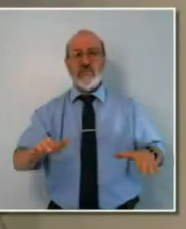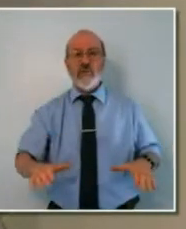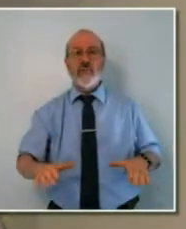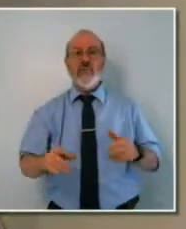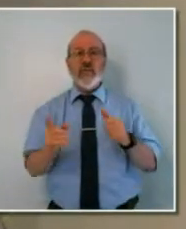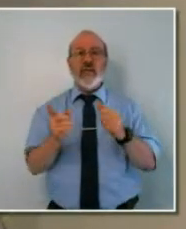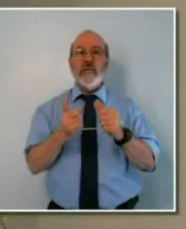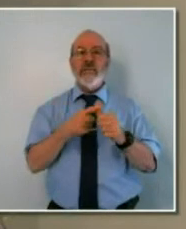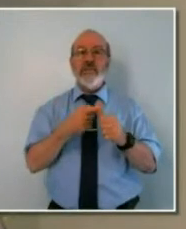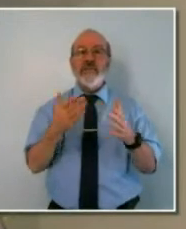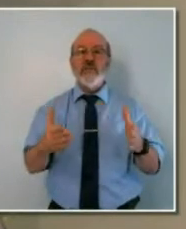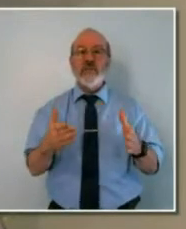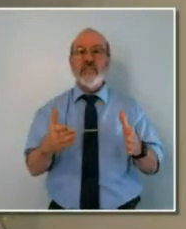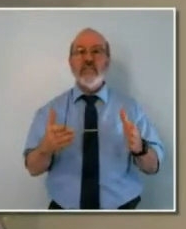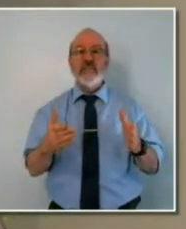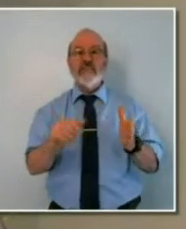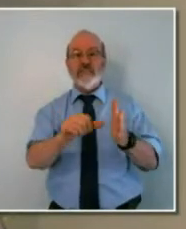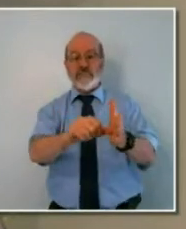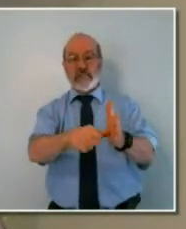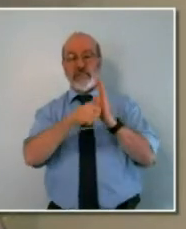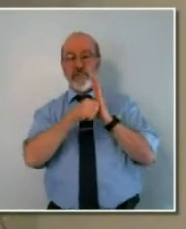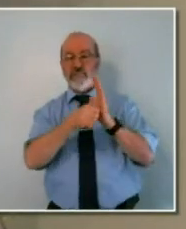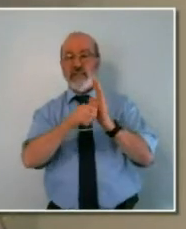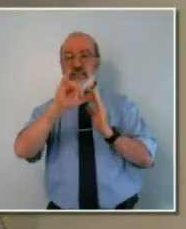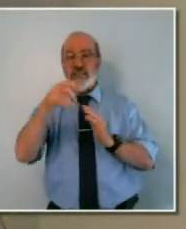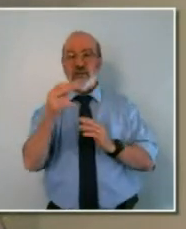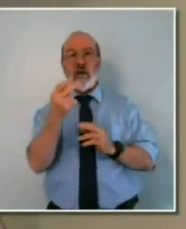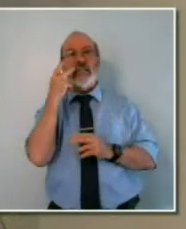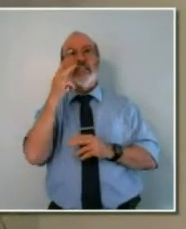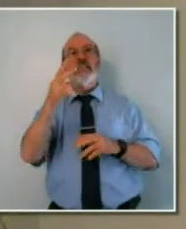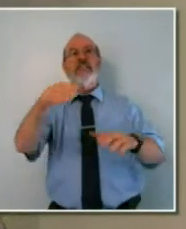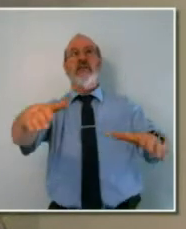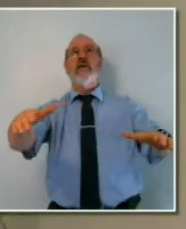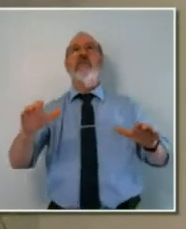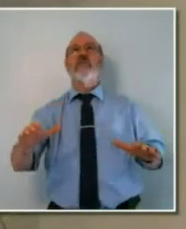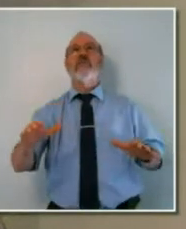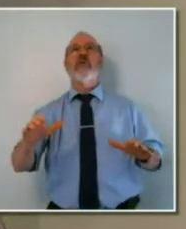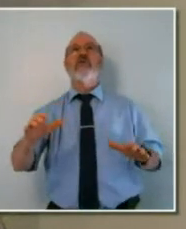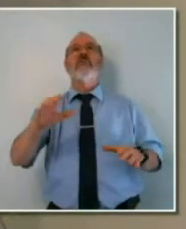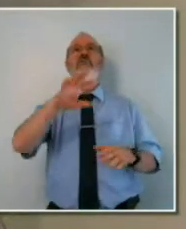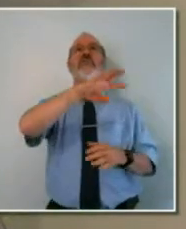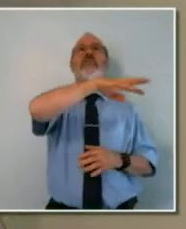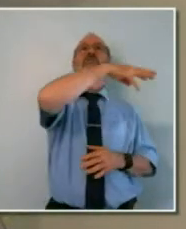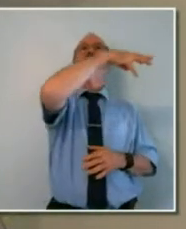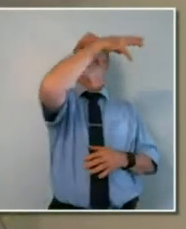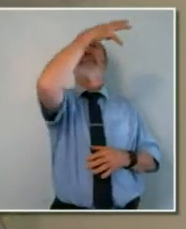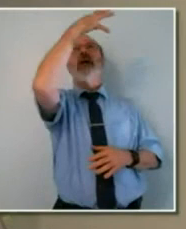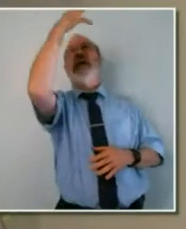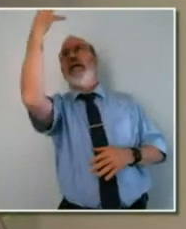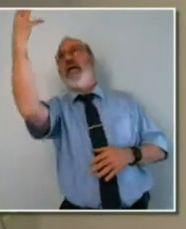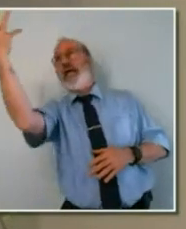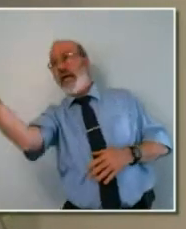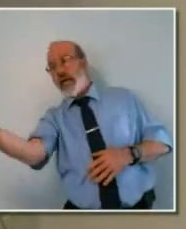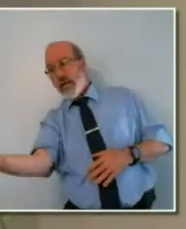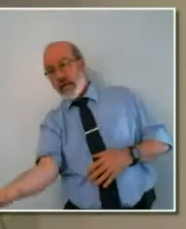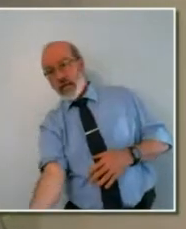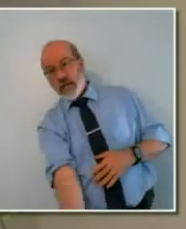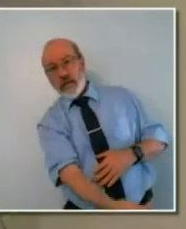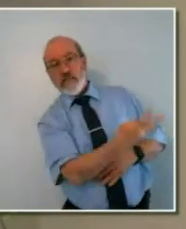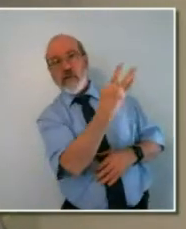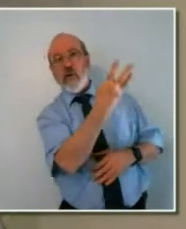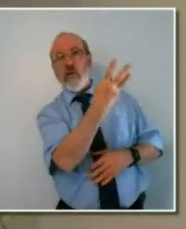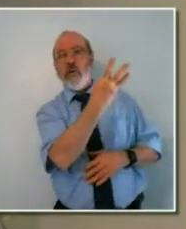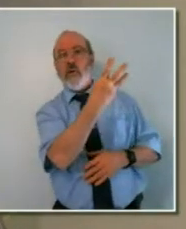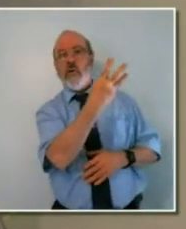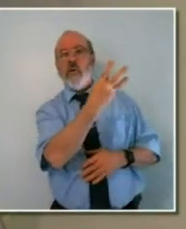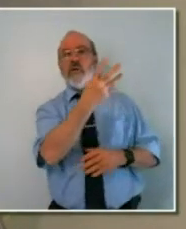thing that impressed John as he saw the throne was this rainbow round about the throne, which indicates that the throne of